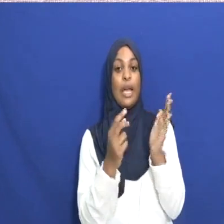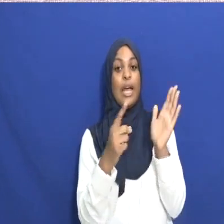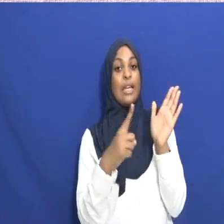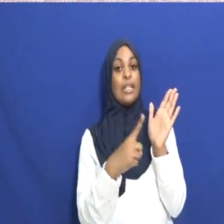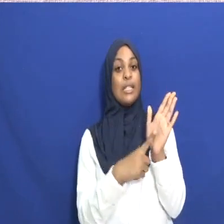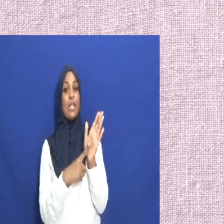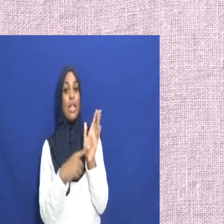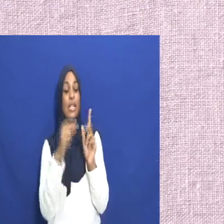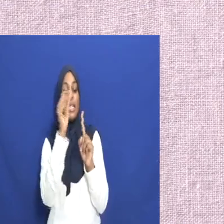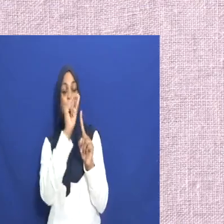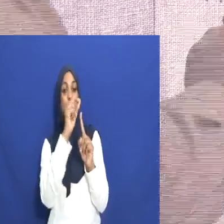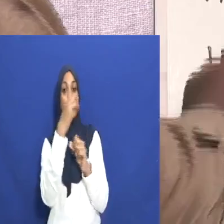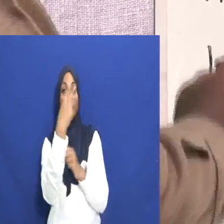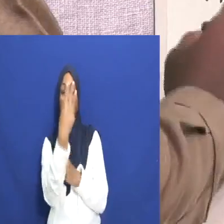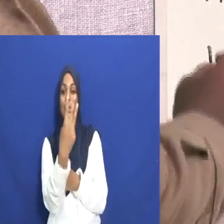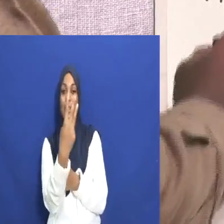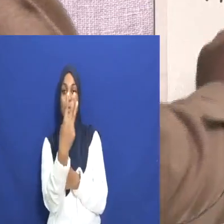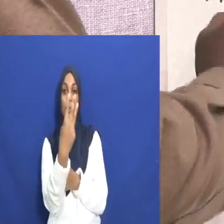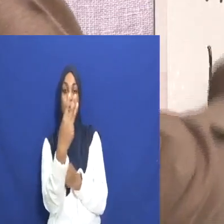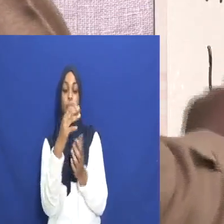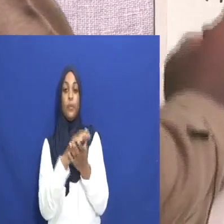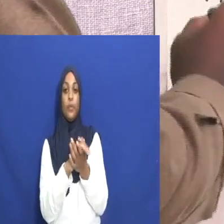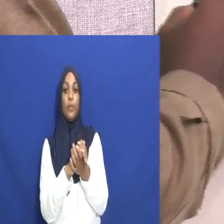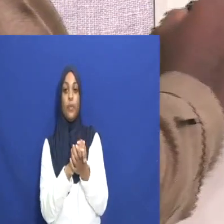So number 3